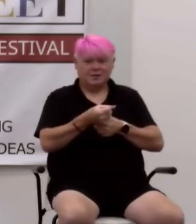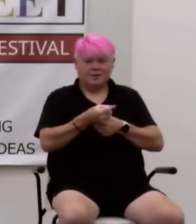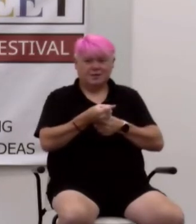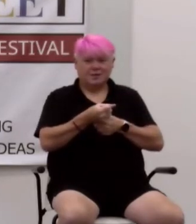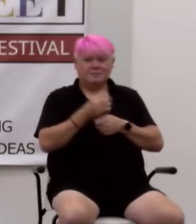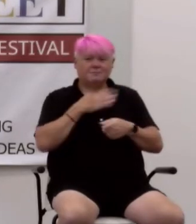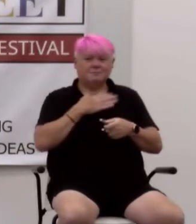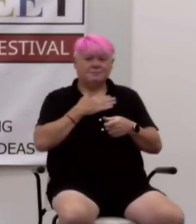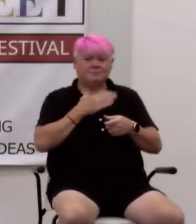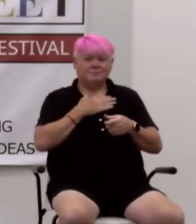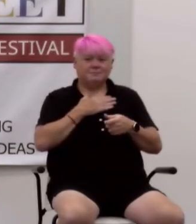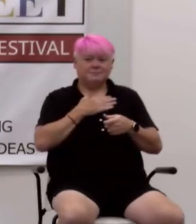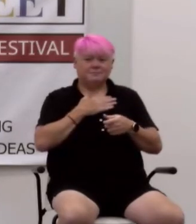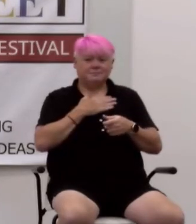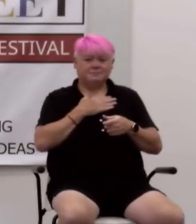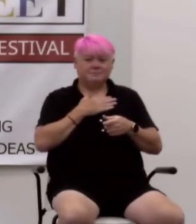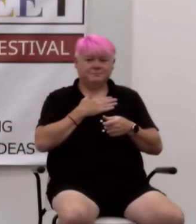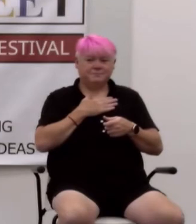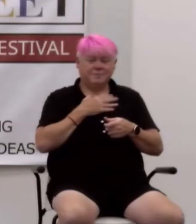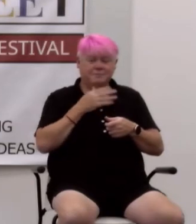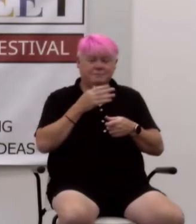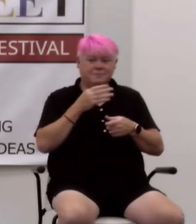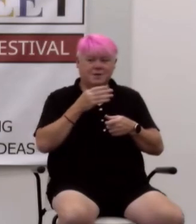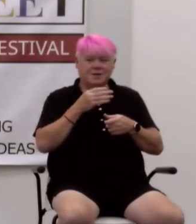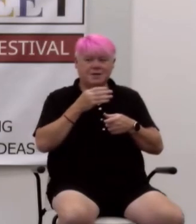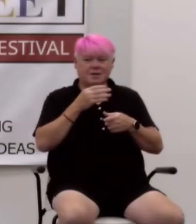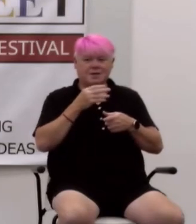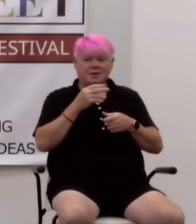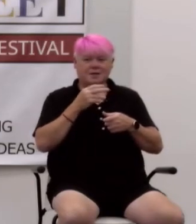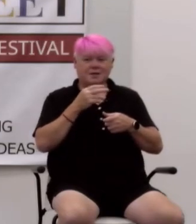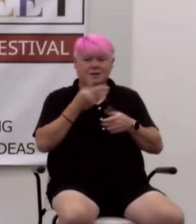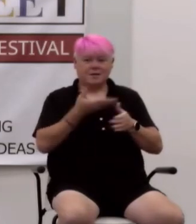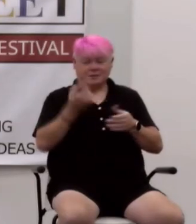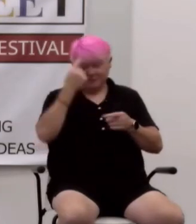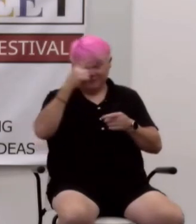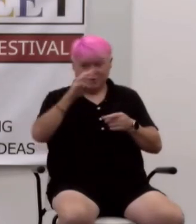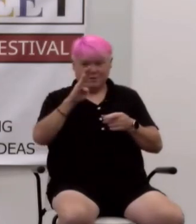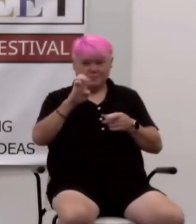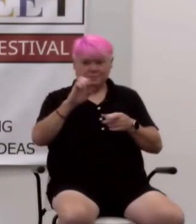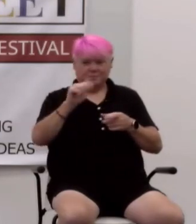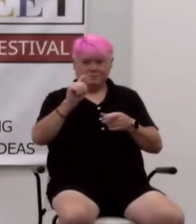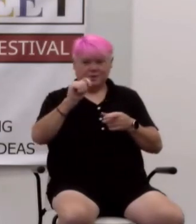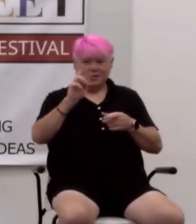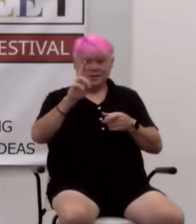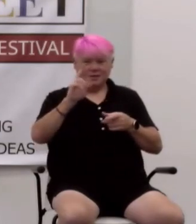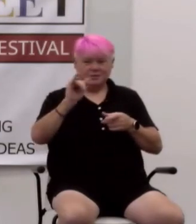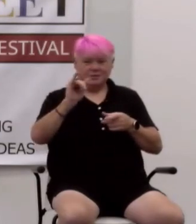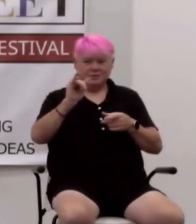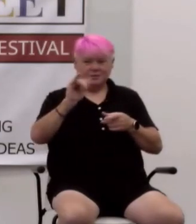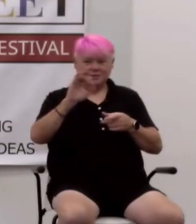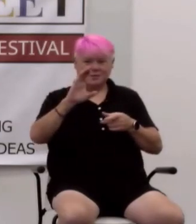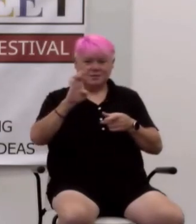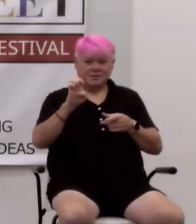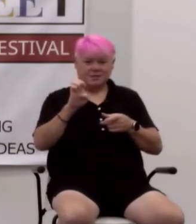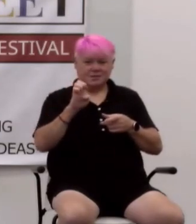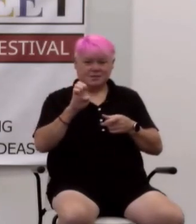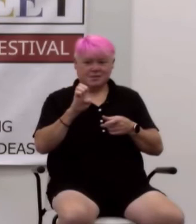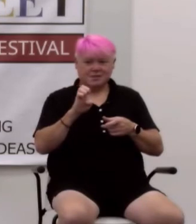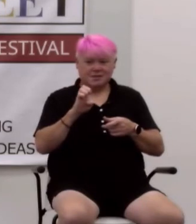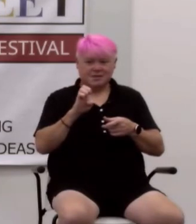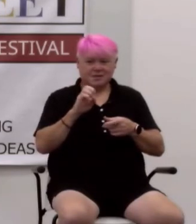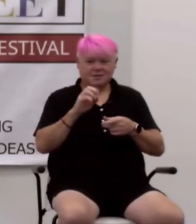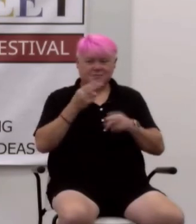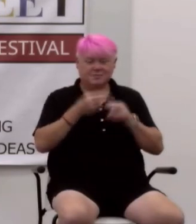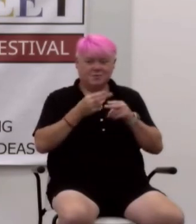my nun, Sister Beatrice, she actually insists that you pronounce it in the Italian way, Beatrice, but we'll call her